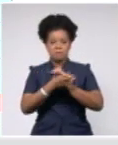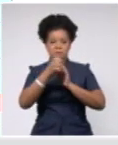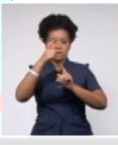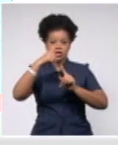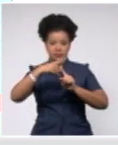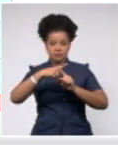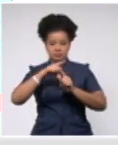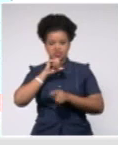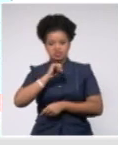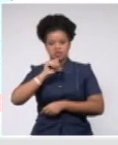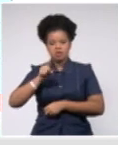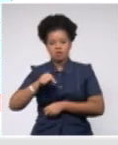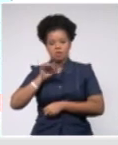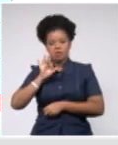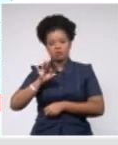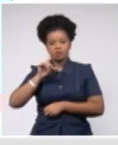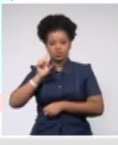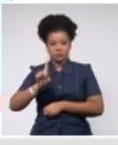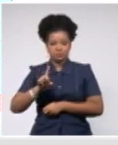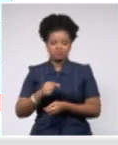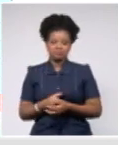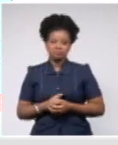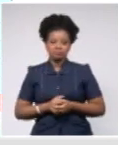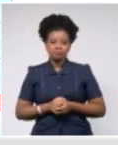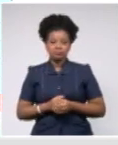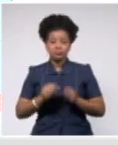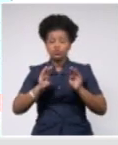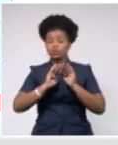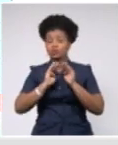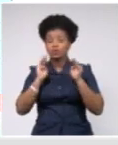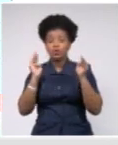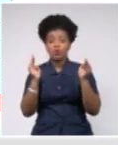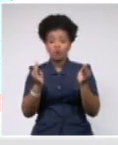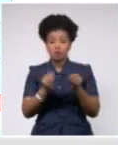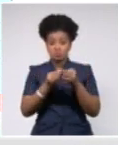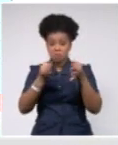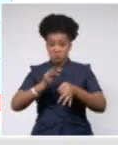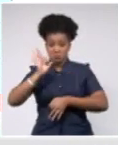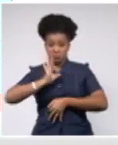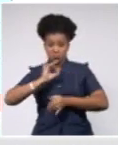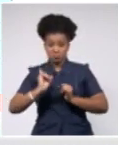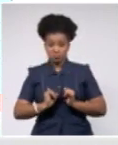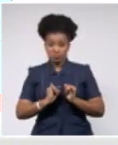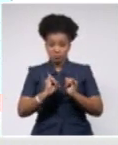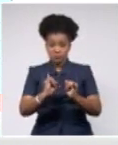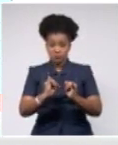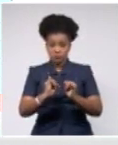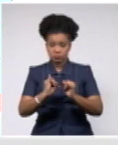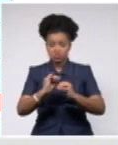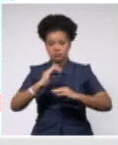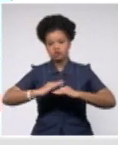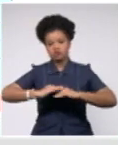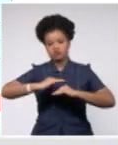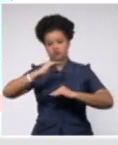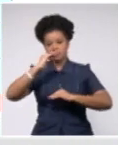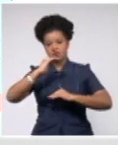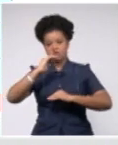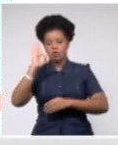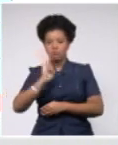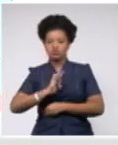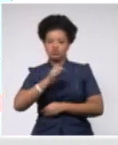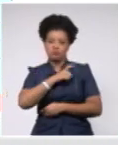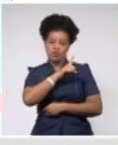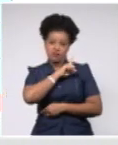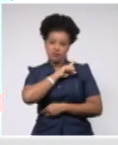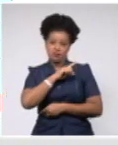6.81, Mayabeque 3.64, Camagüey 1.05, Pinar